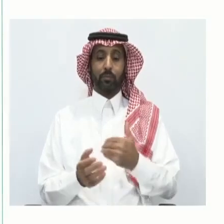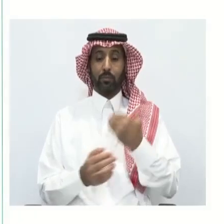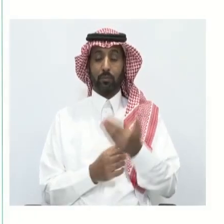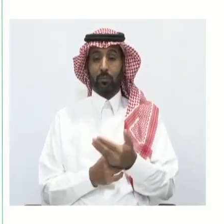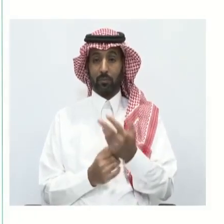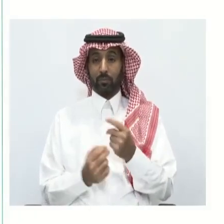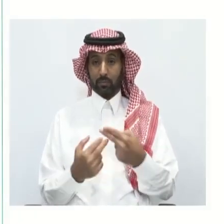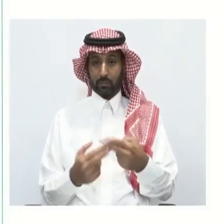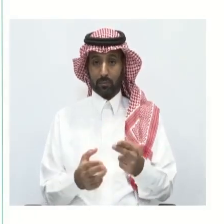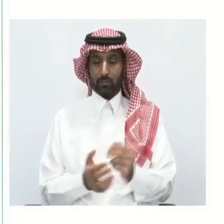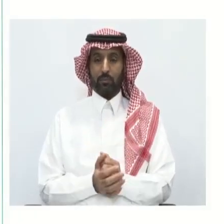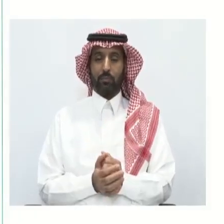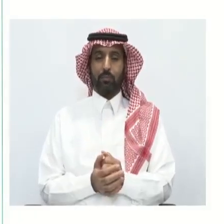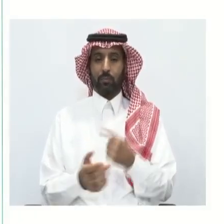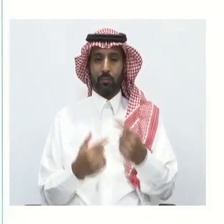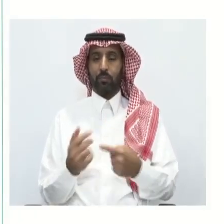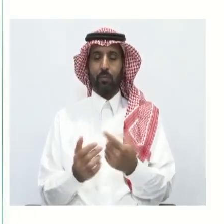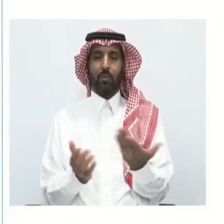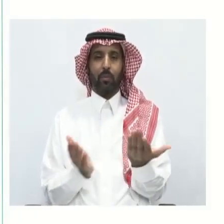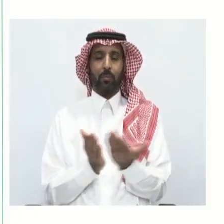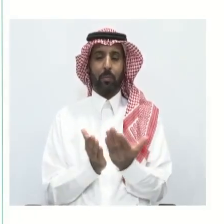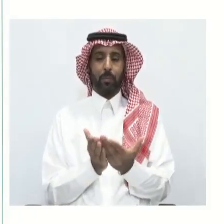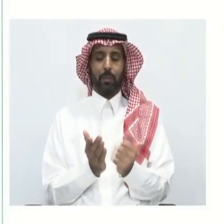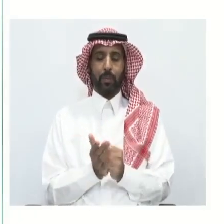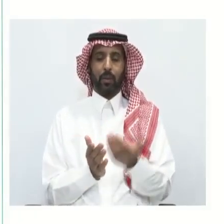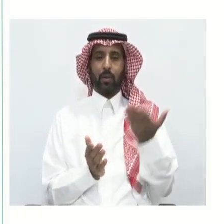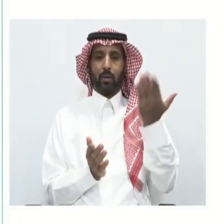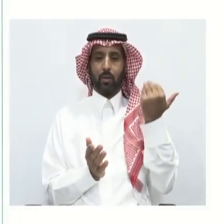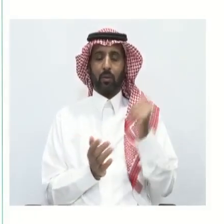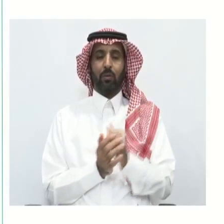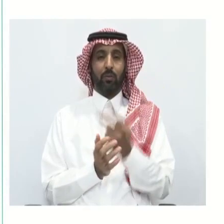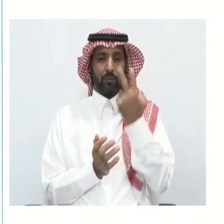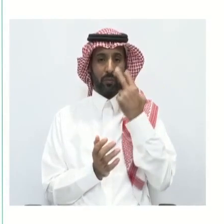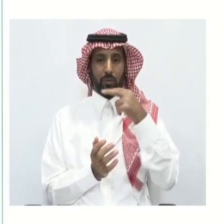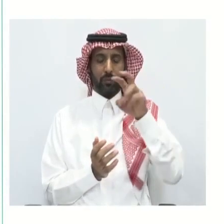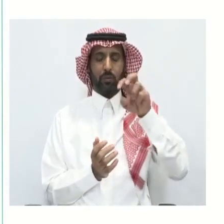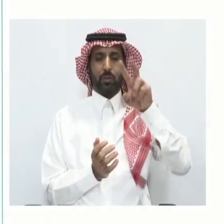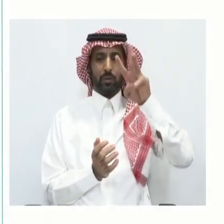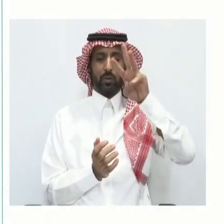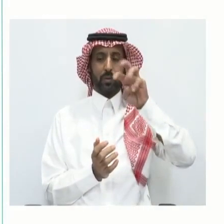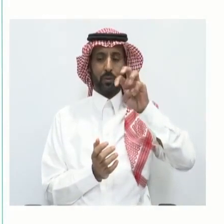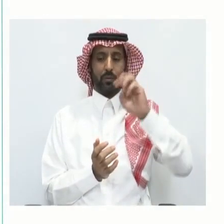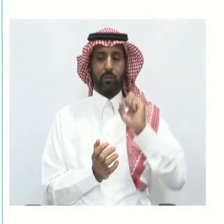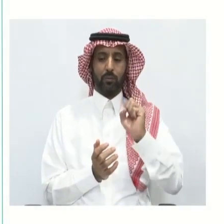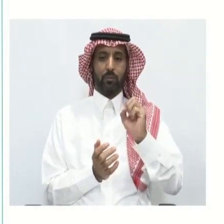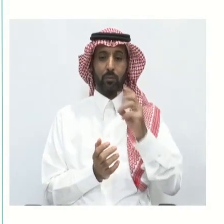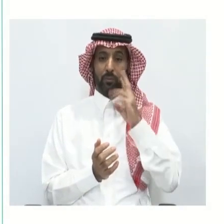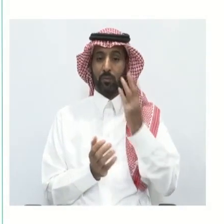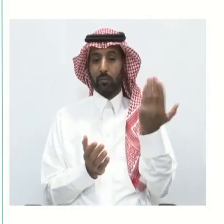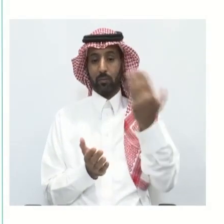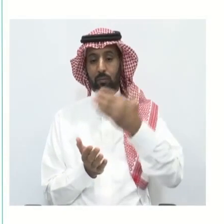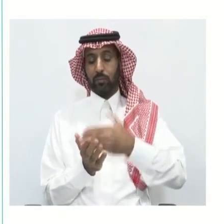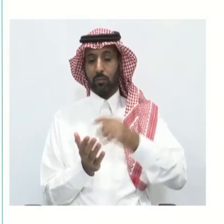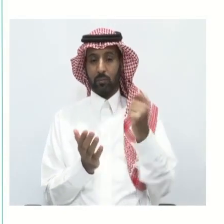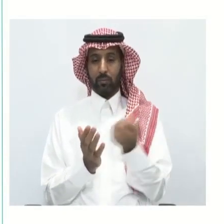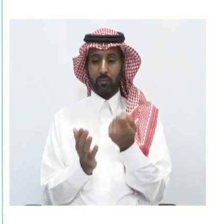So let's begin revising our previous lesson. We took an article about the vision of the Saudi Arabia 2030. Then we moved to the